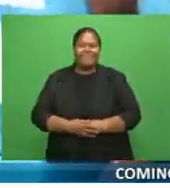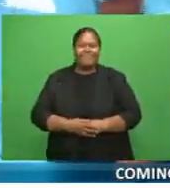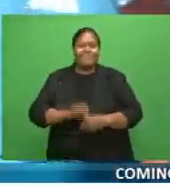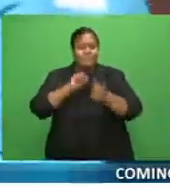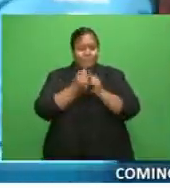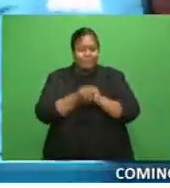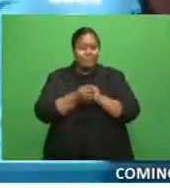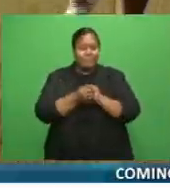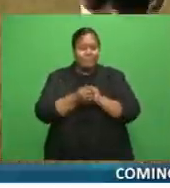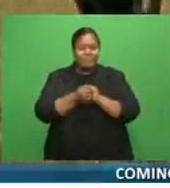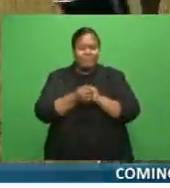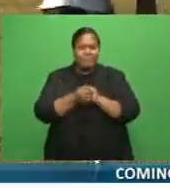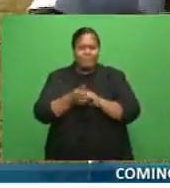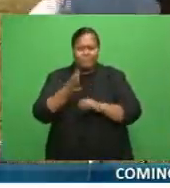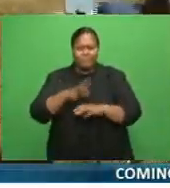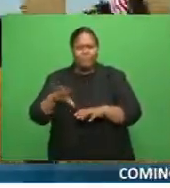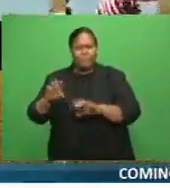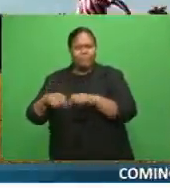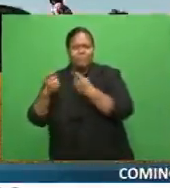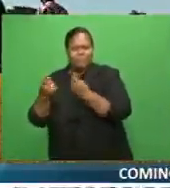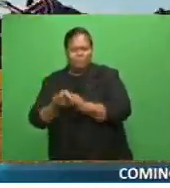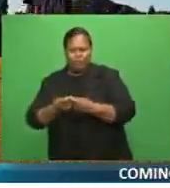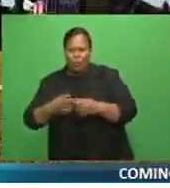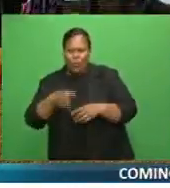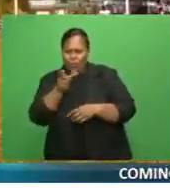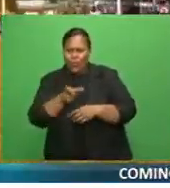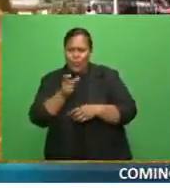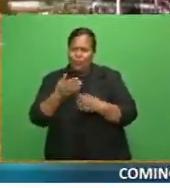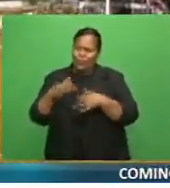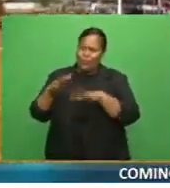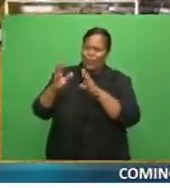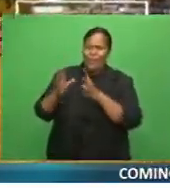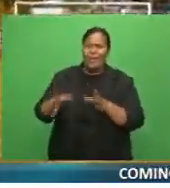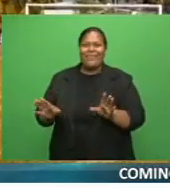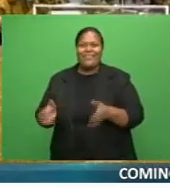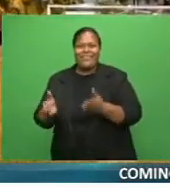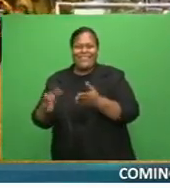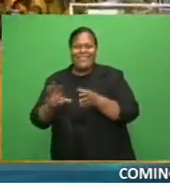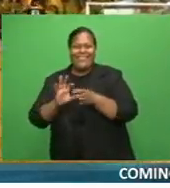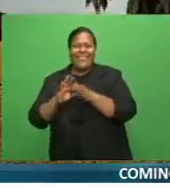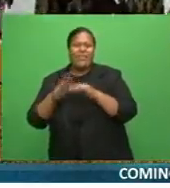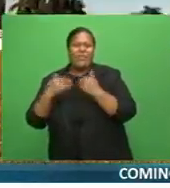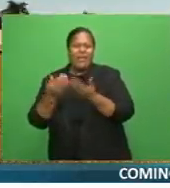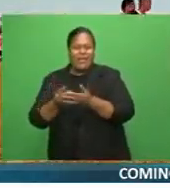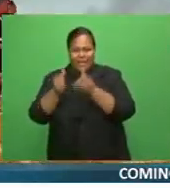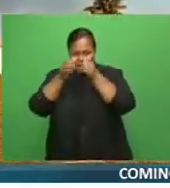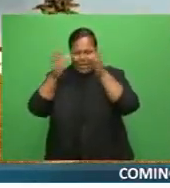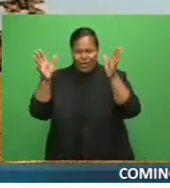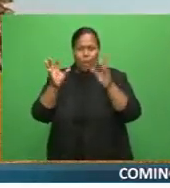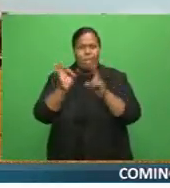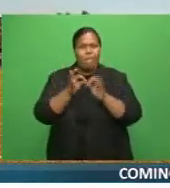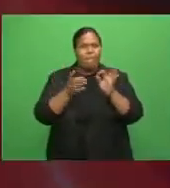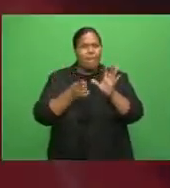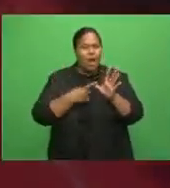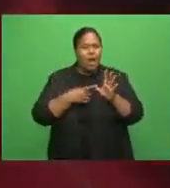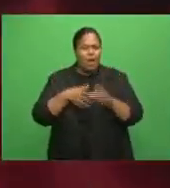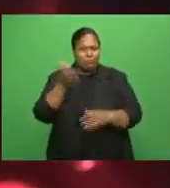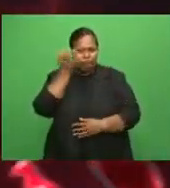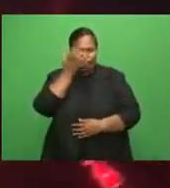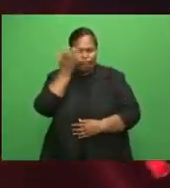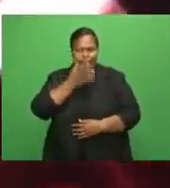honored to play alongside childhood heroes. And bar wary of super threat. There's some more coming up.